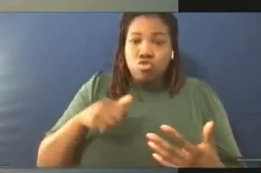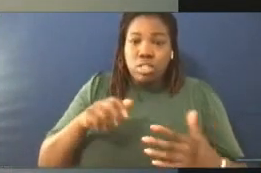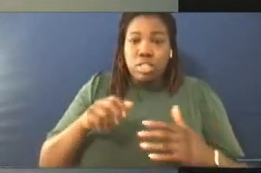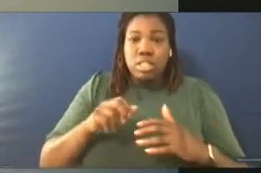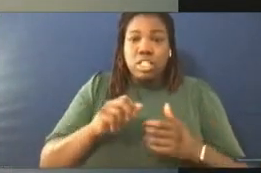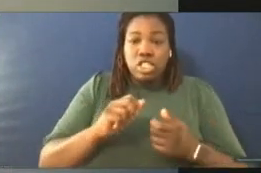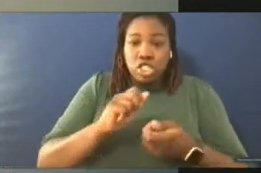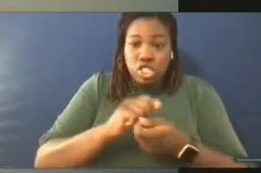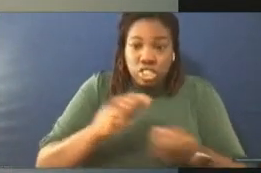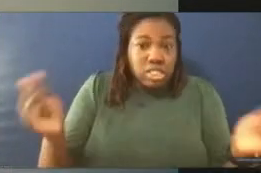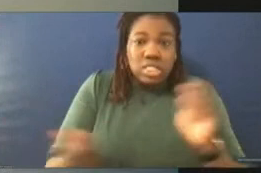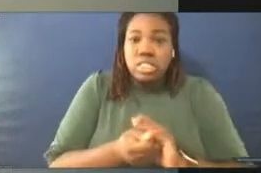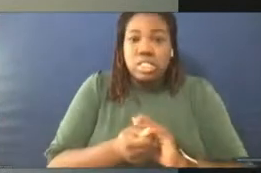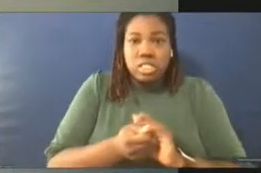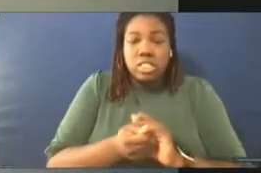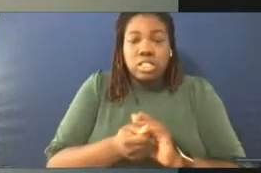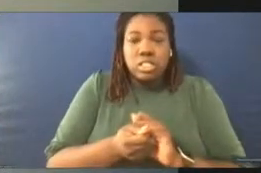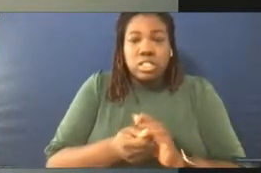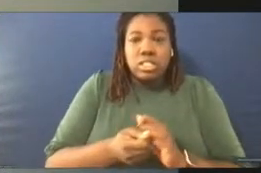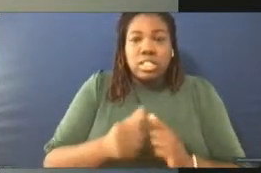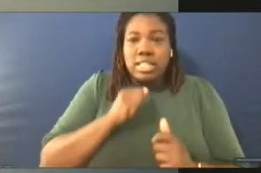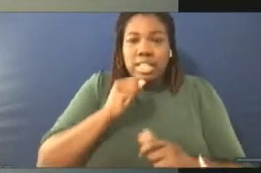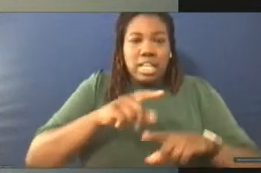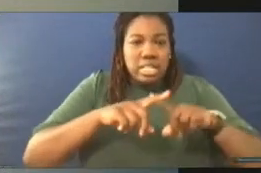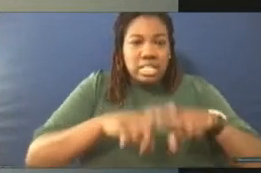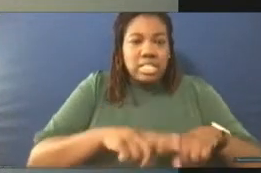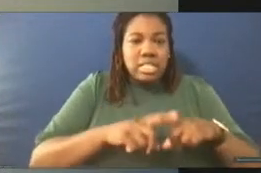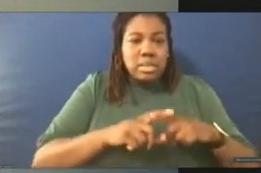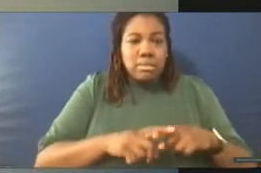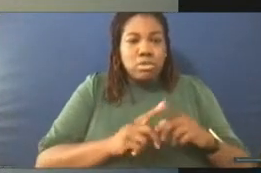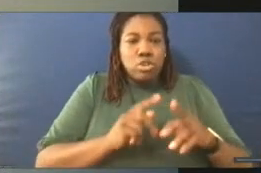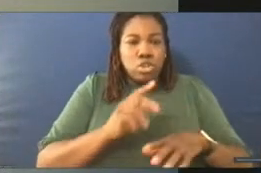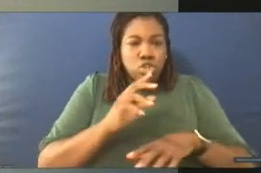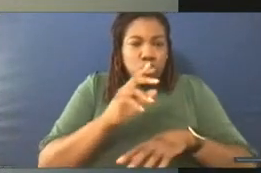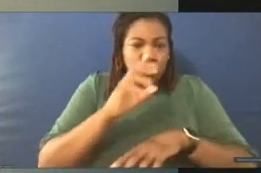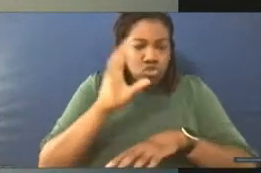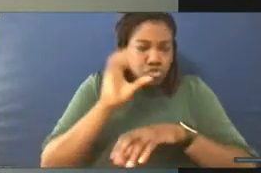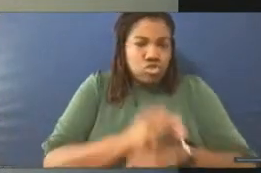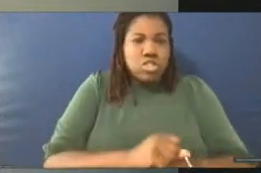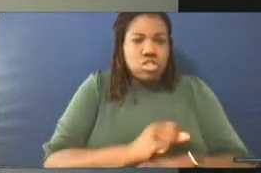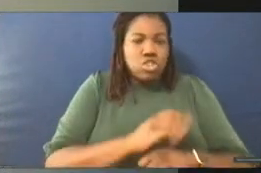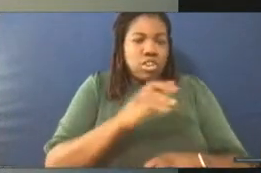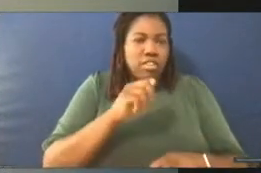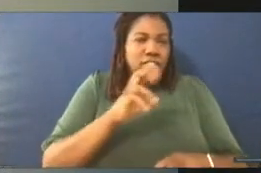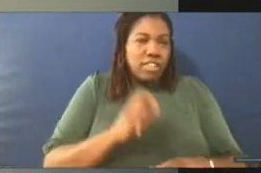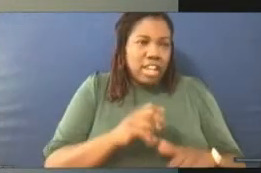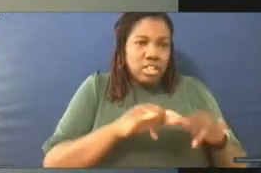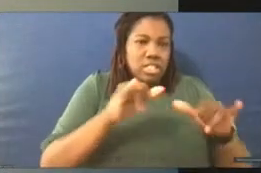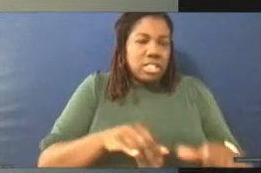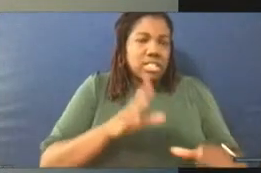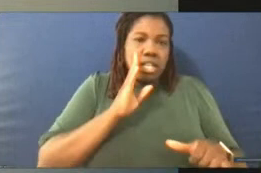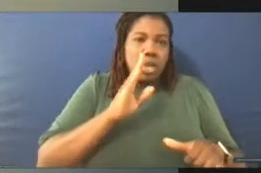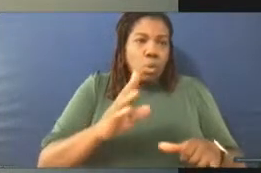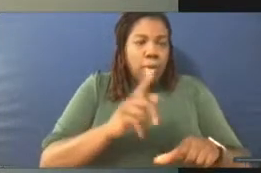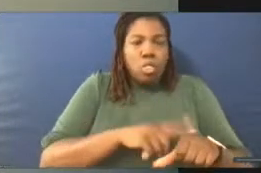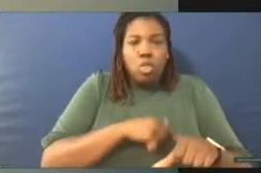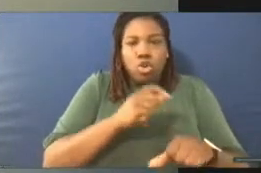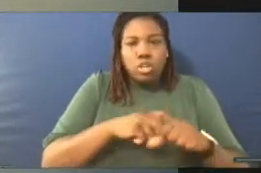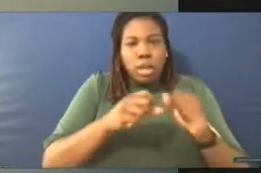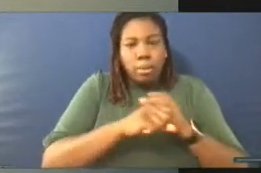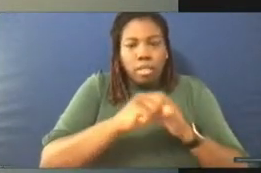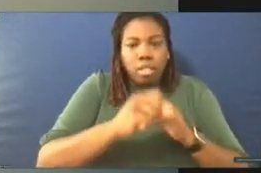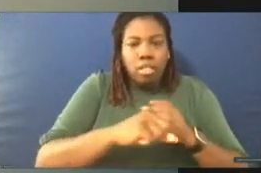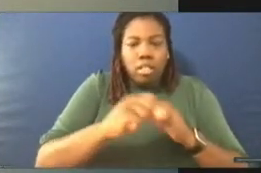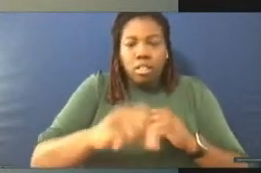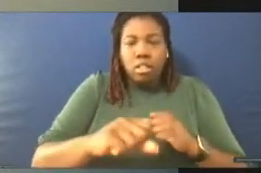changes rather than relying on the traditional developmental evolution of care systems. It will take far too long if we do that.